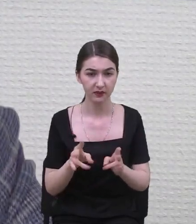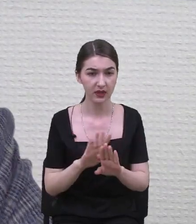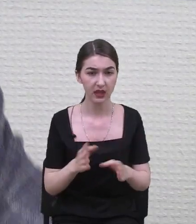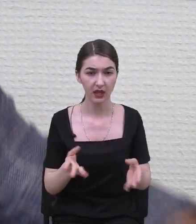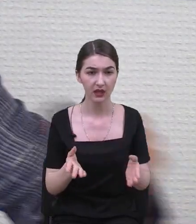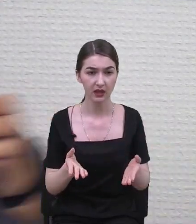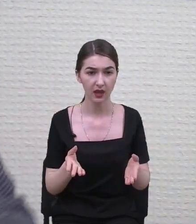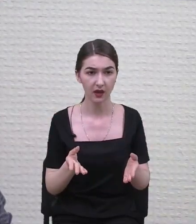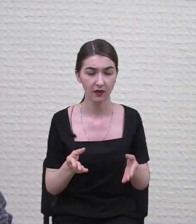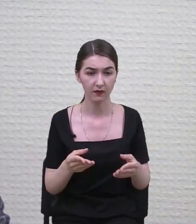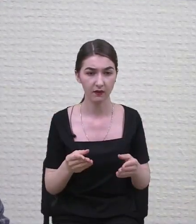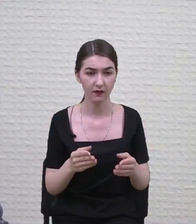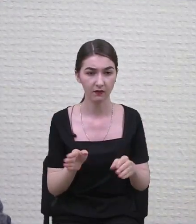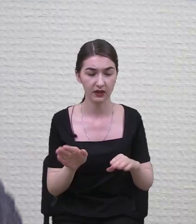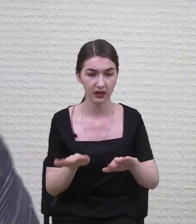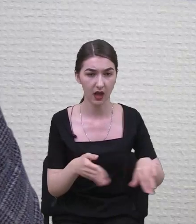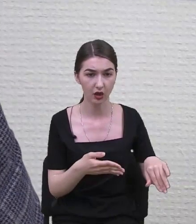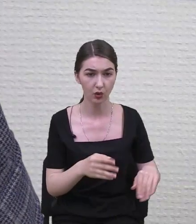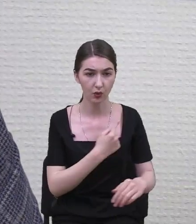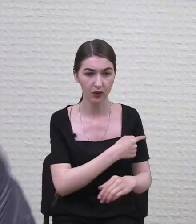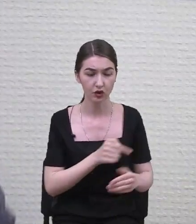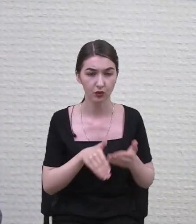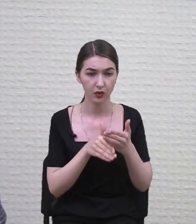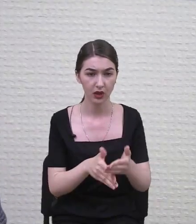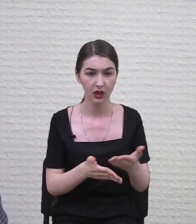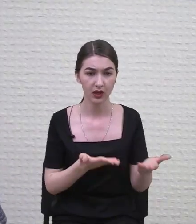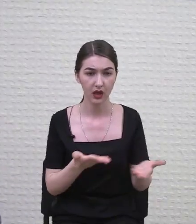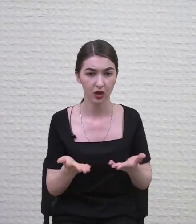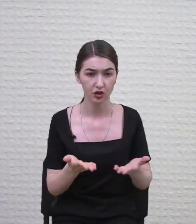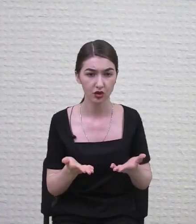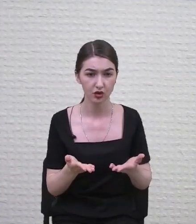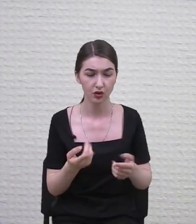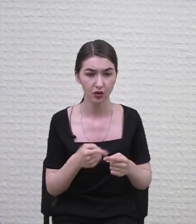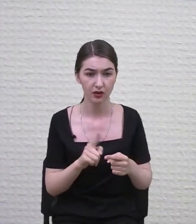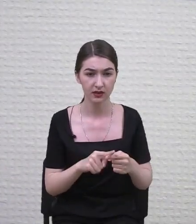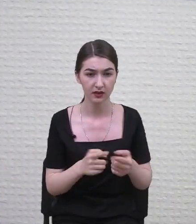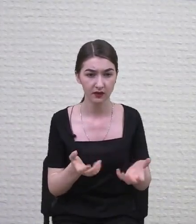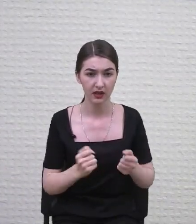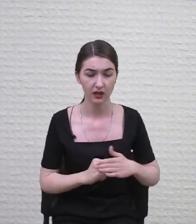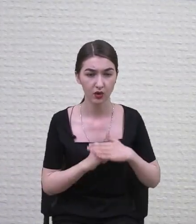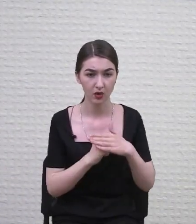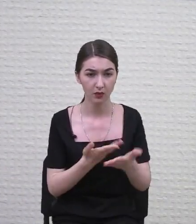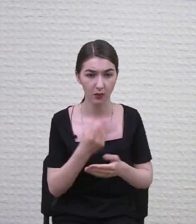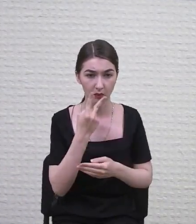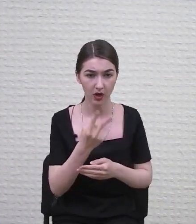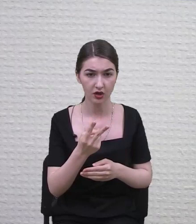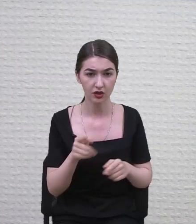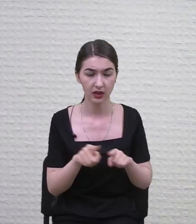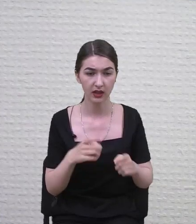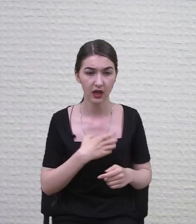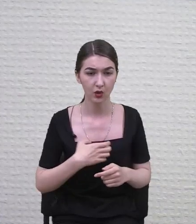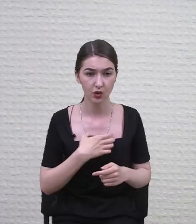is strengthening the support of the victims, including the provision